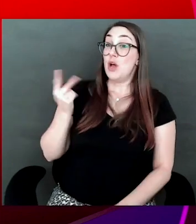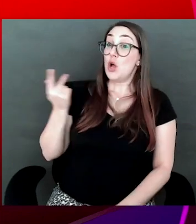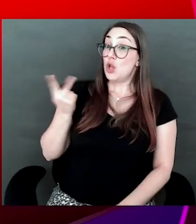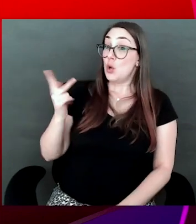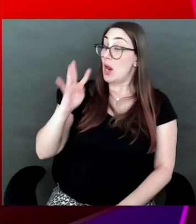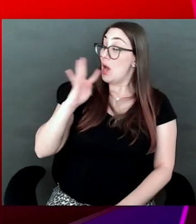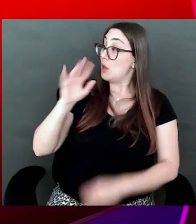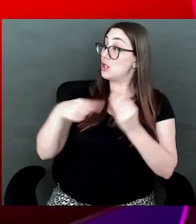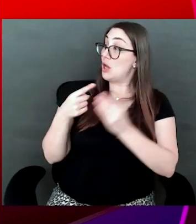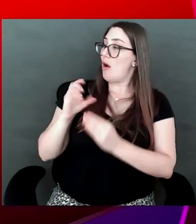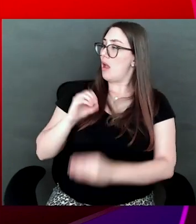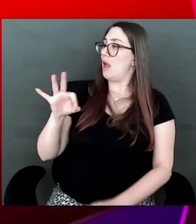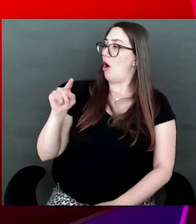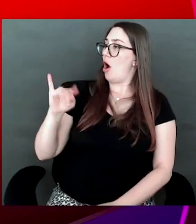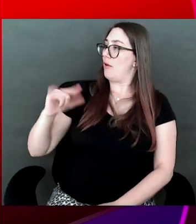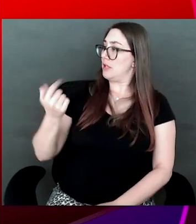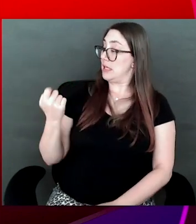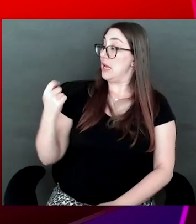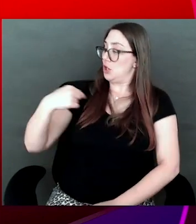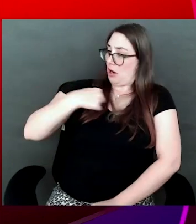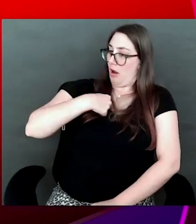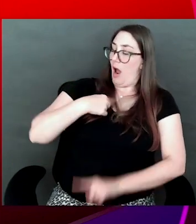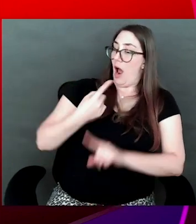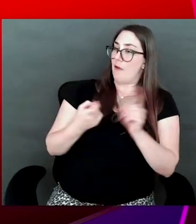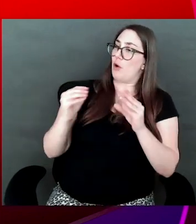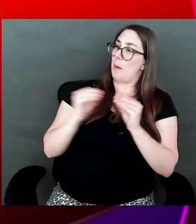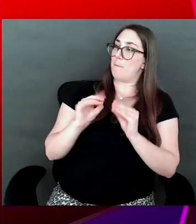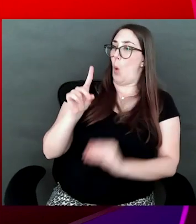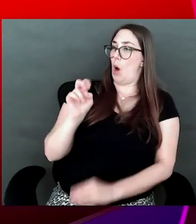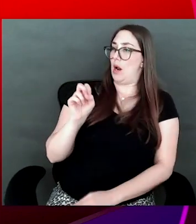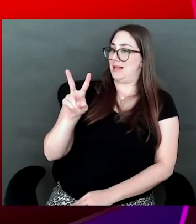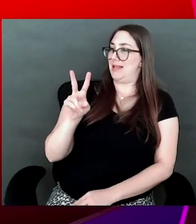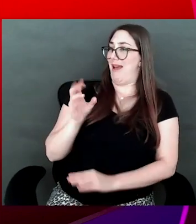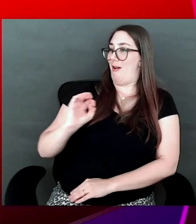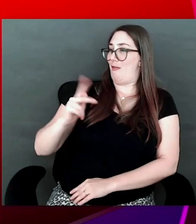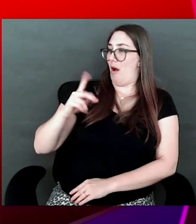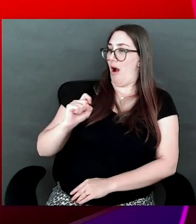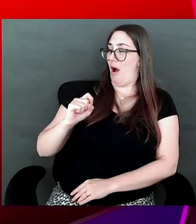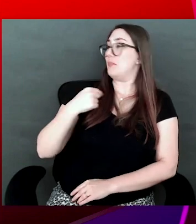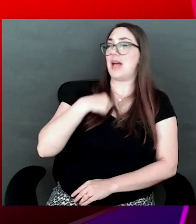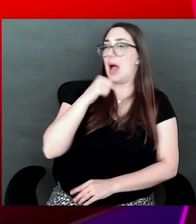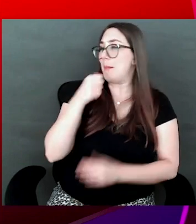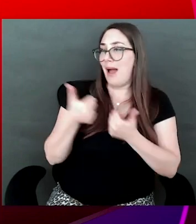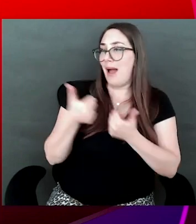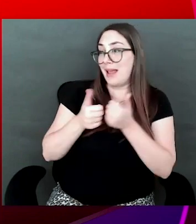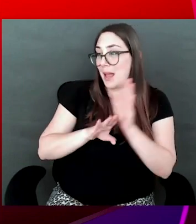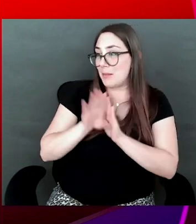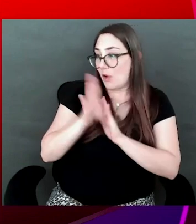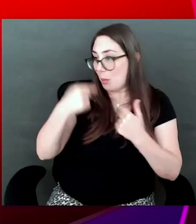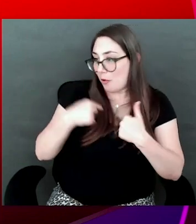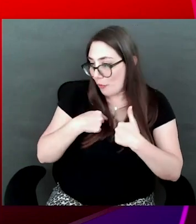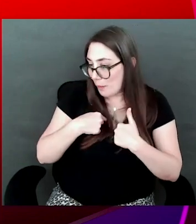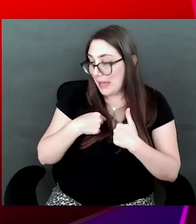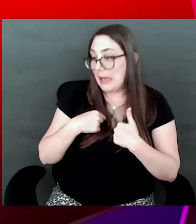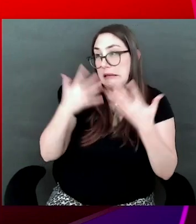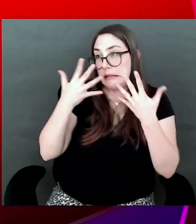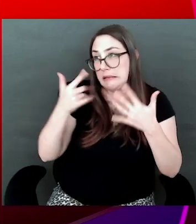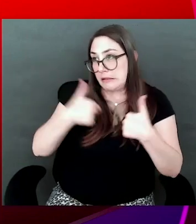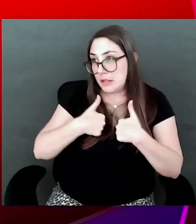stage too. You know, I come from more of the DevOps world. I'm not a game developer, unfortunately for me. But